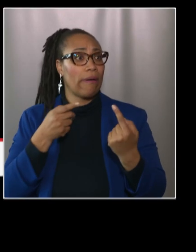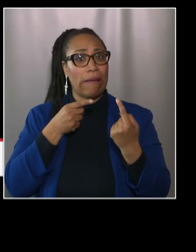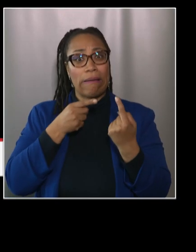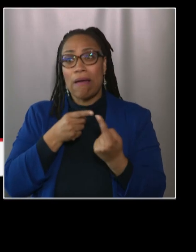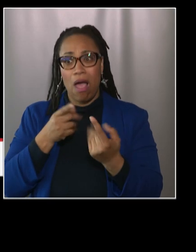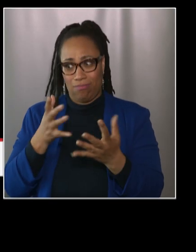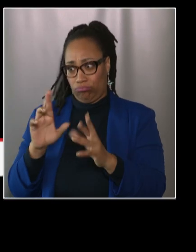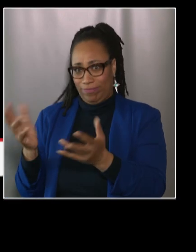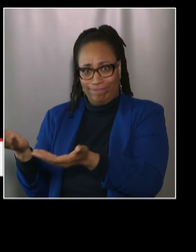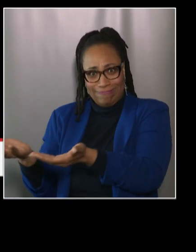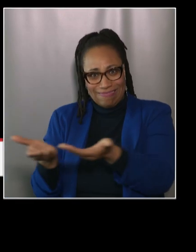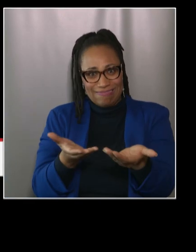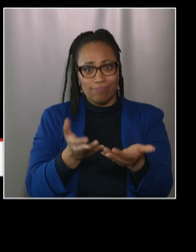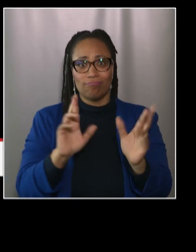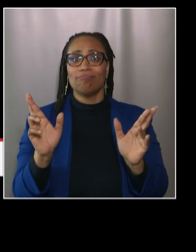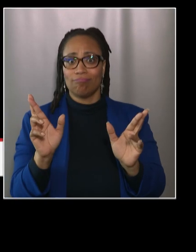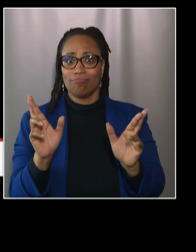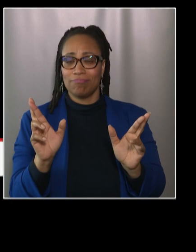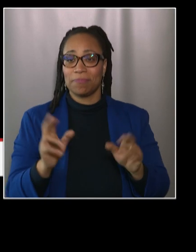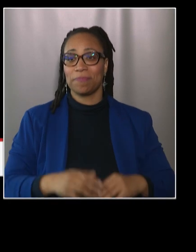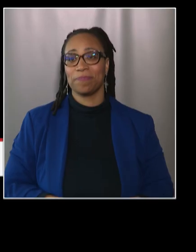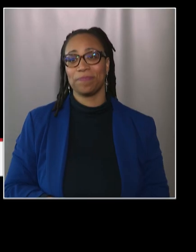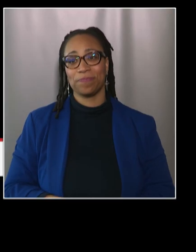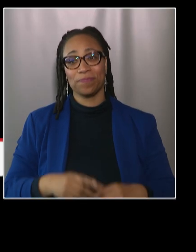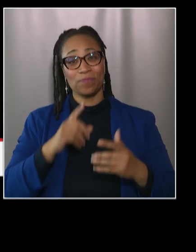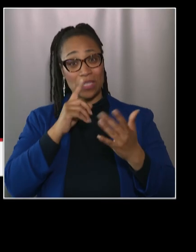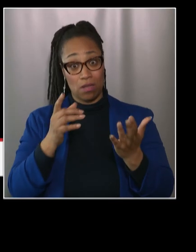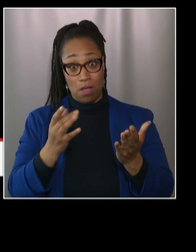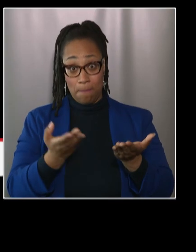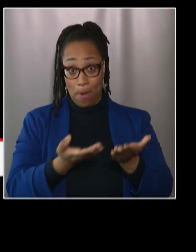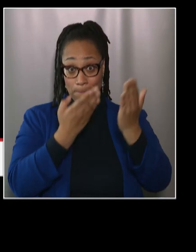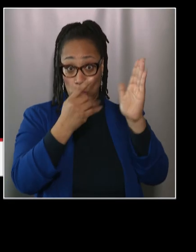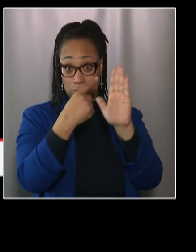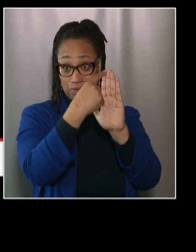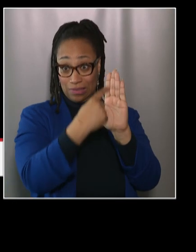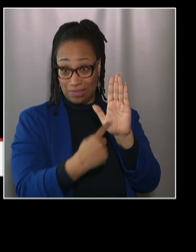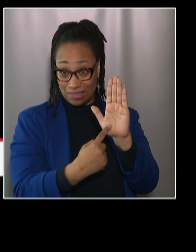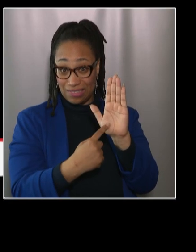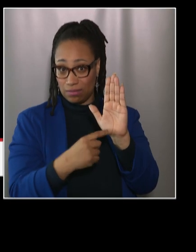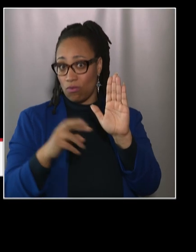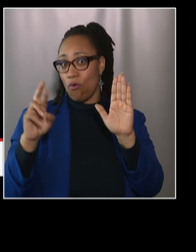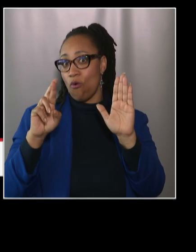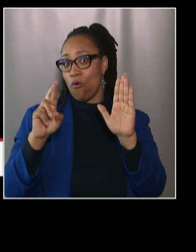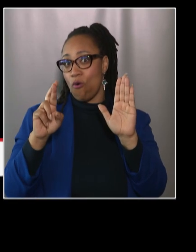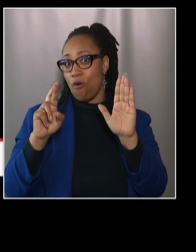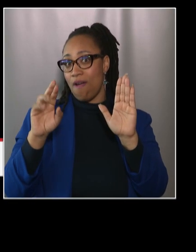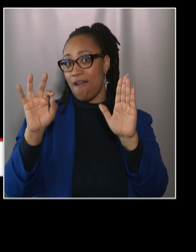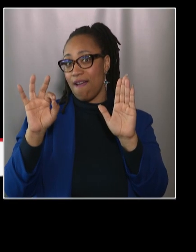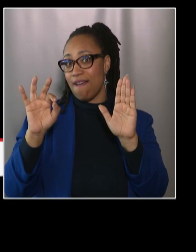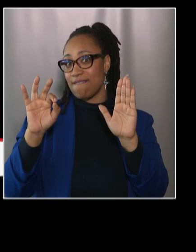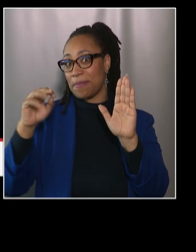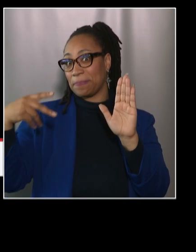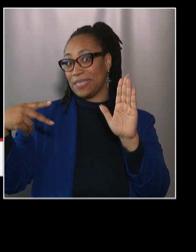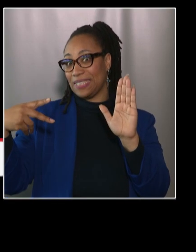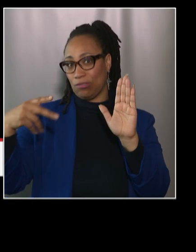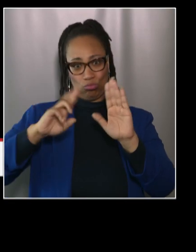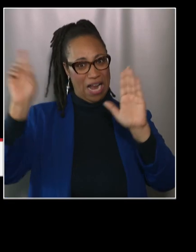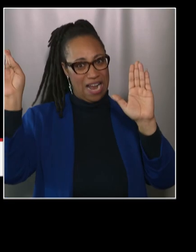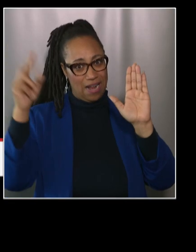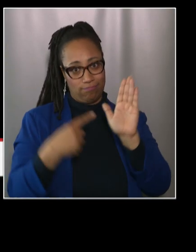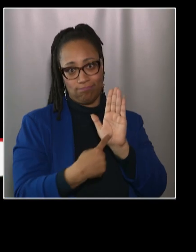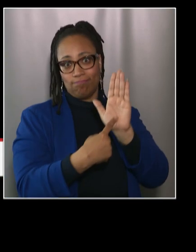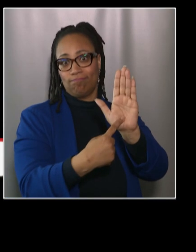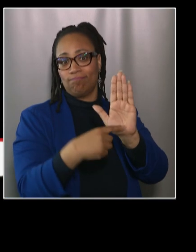spring, and substantial completion is anticipated in summer of 2028. Next project, RFK Sportsplex.